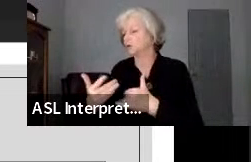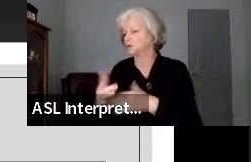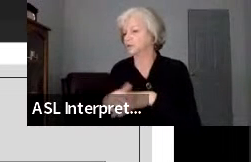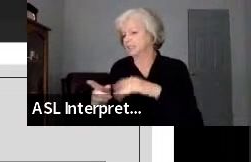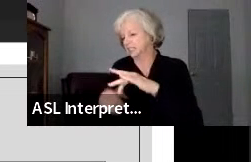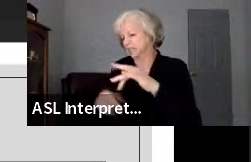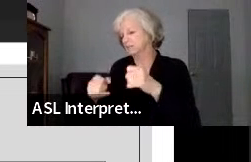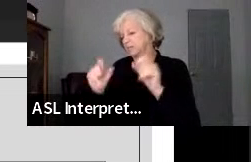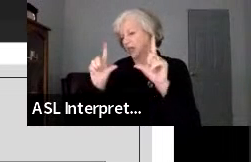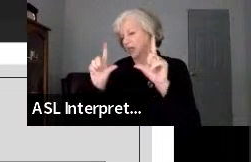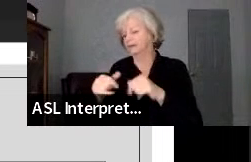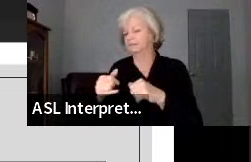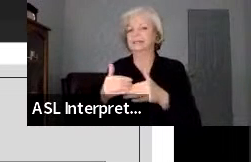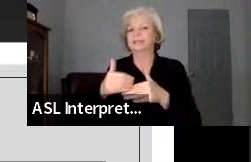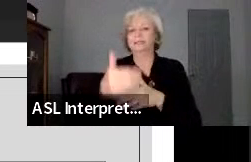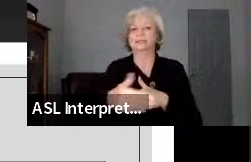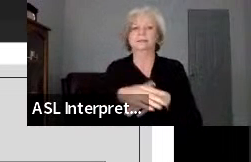this slide.